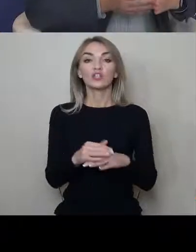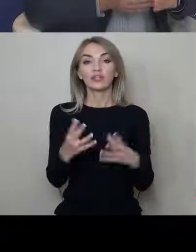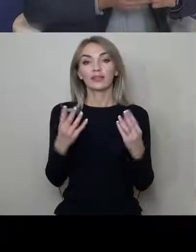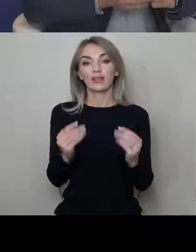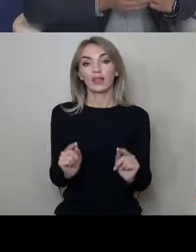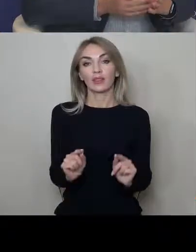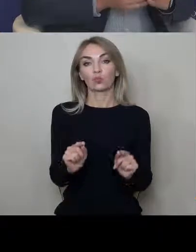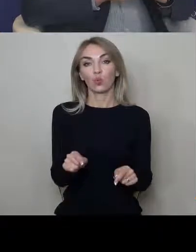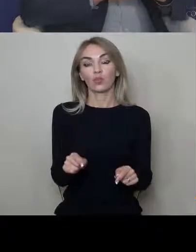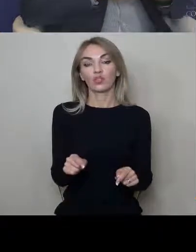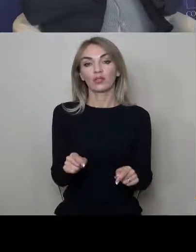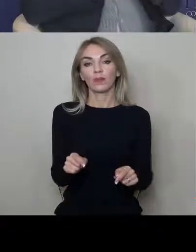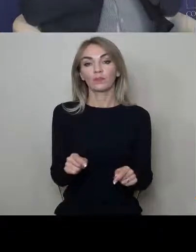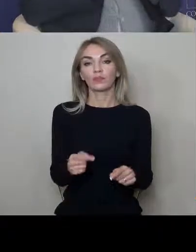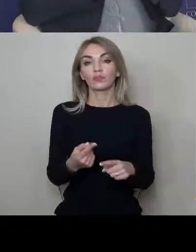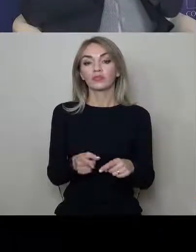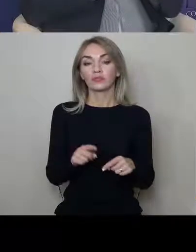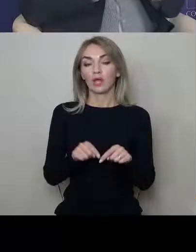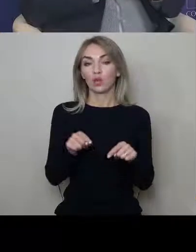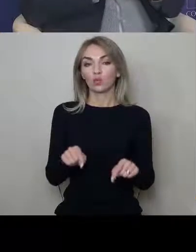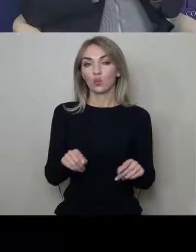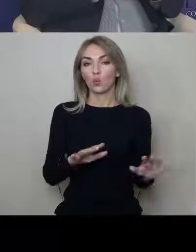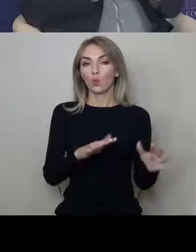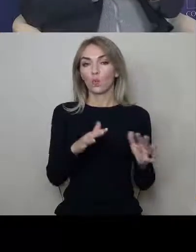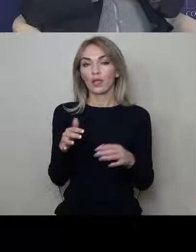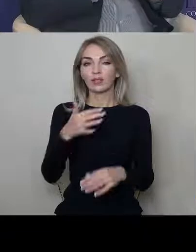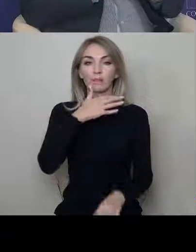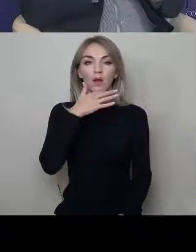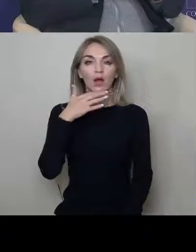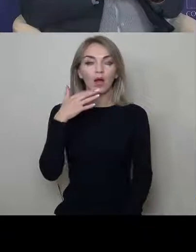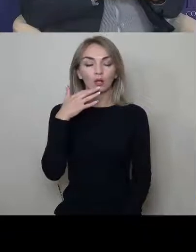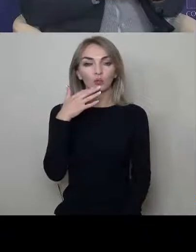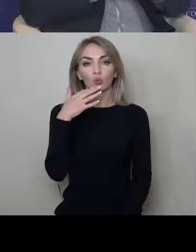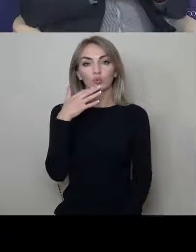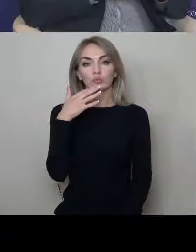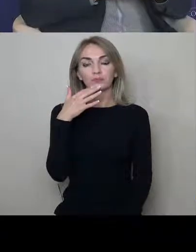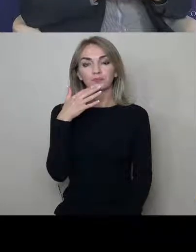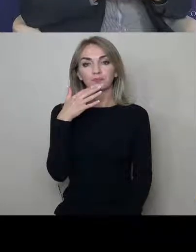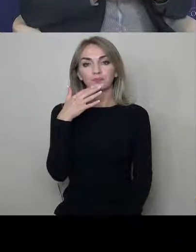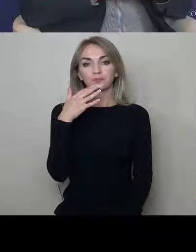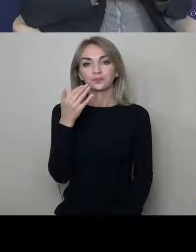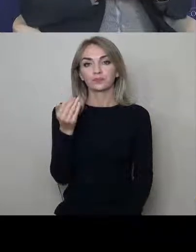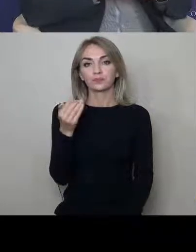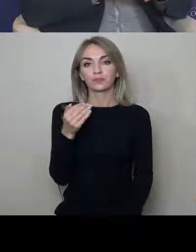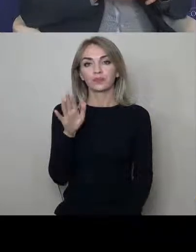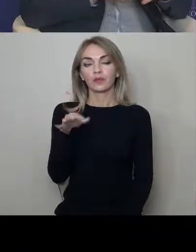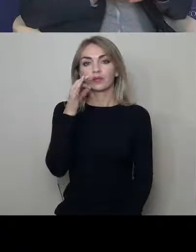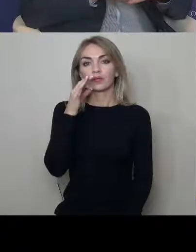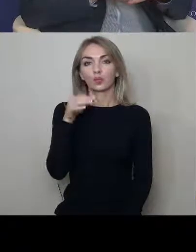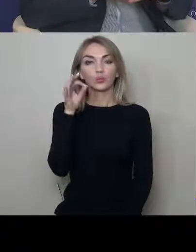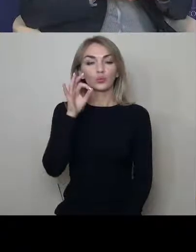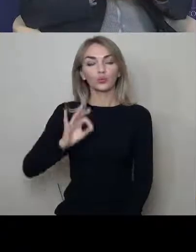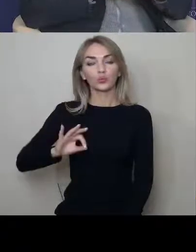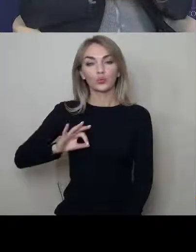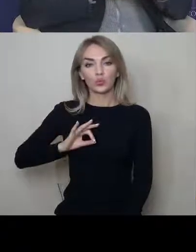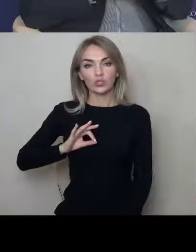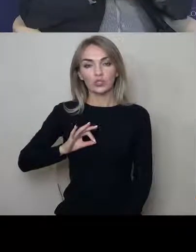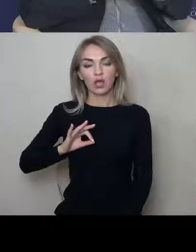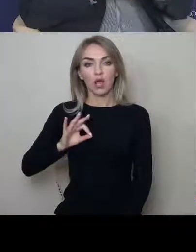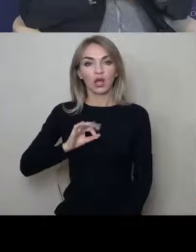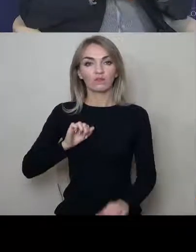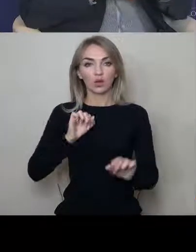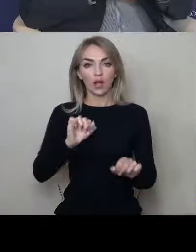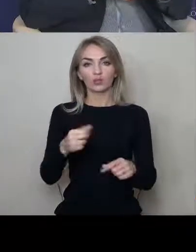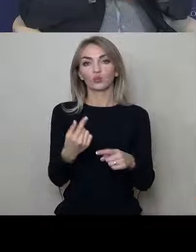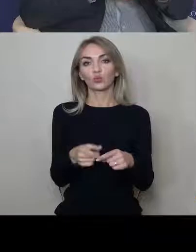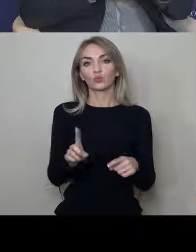day of submitting it to the court. So that's the very day when you submit it, when you file it to court. That was